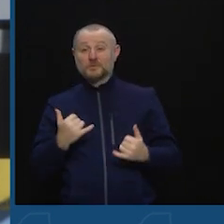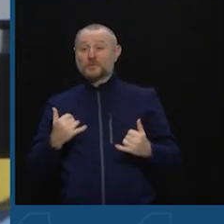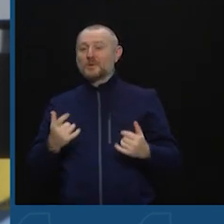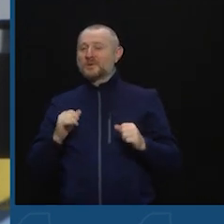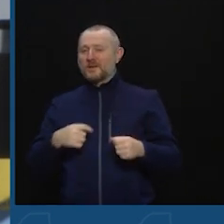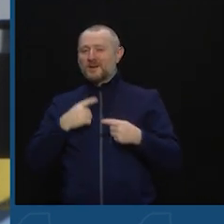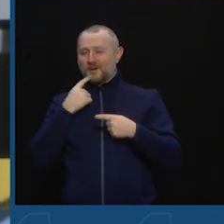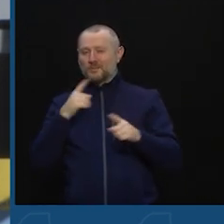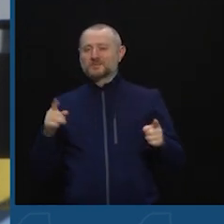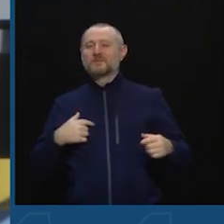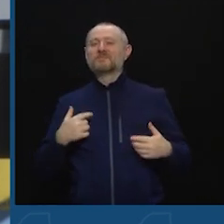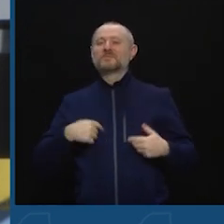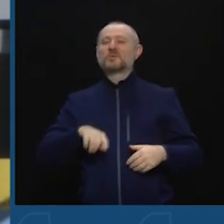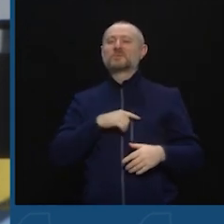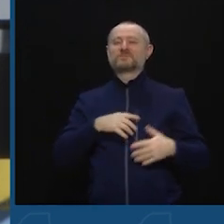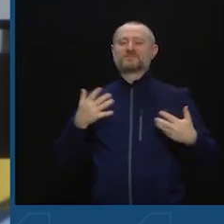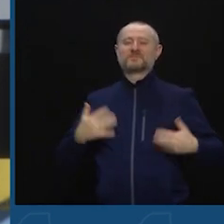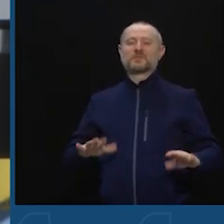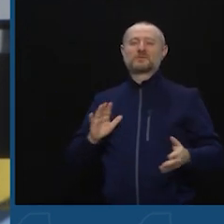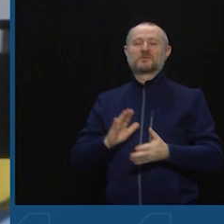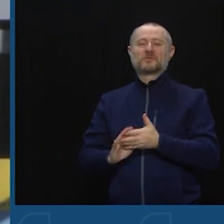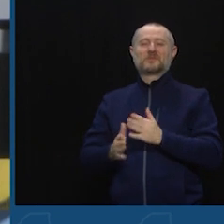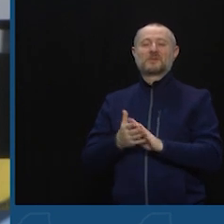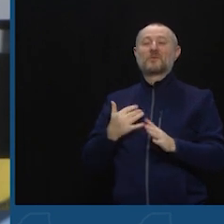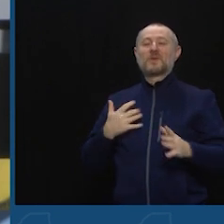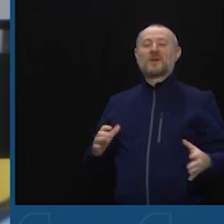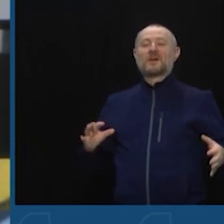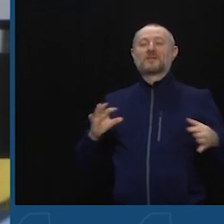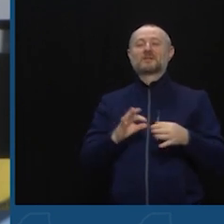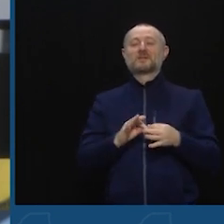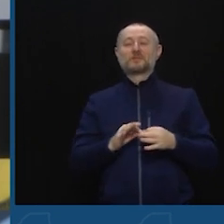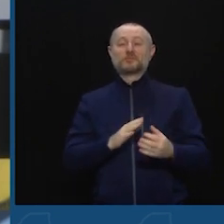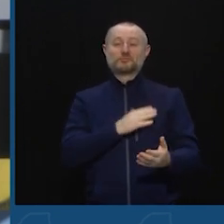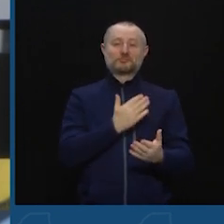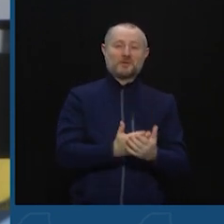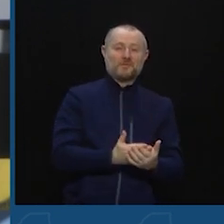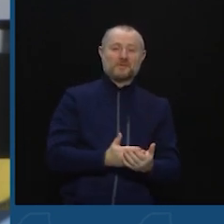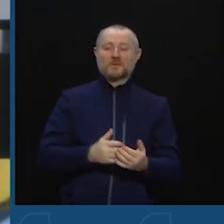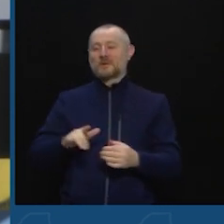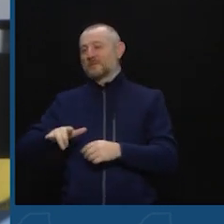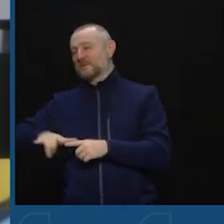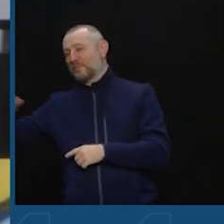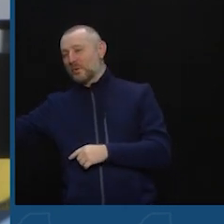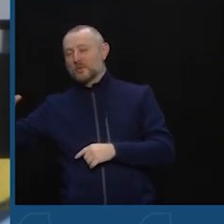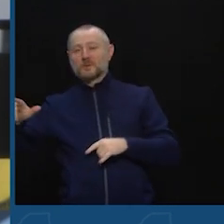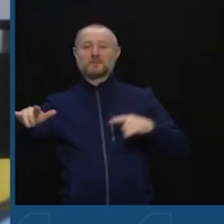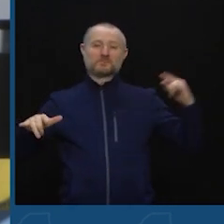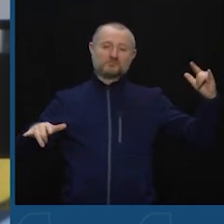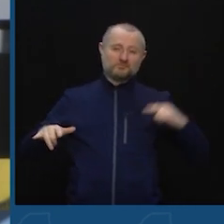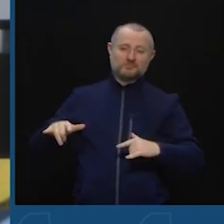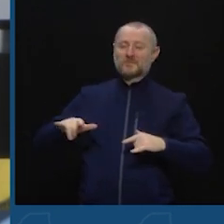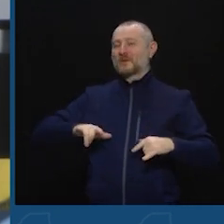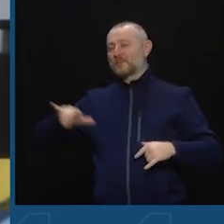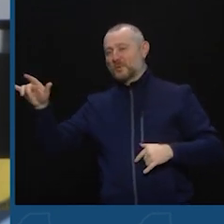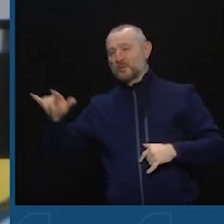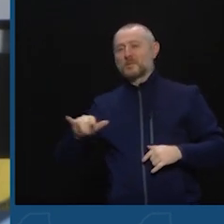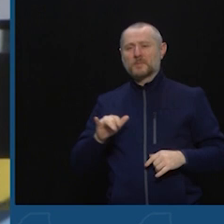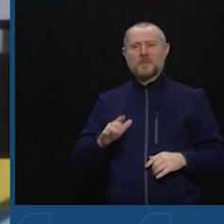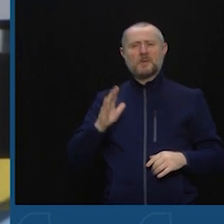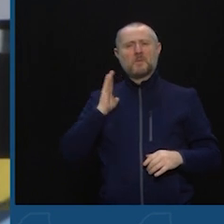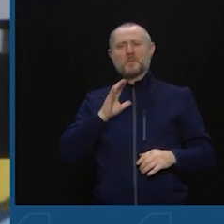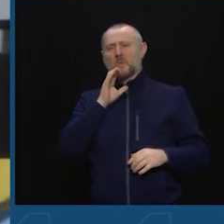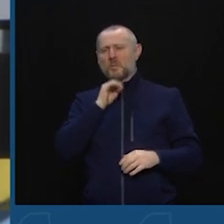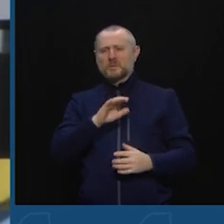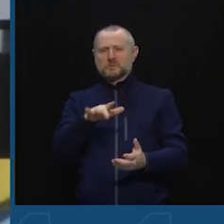done, and that'll connect the arrivals and departures hall directly to the Western Concourse gates. So you no longer have to walk through the old Central